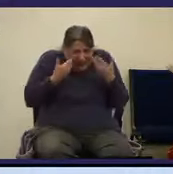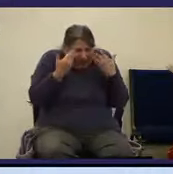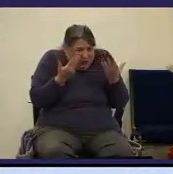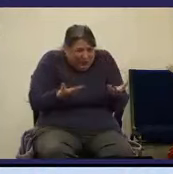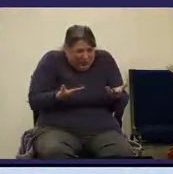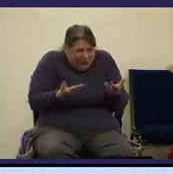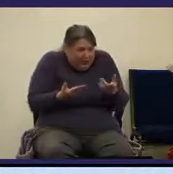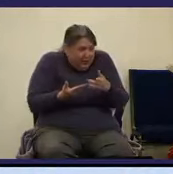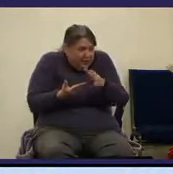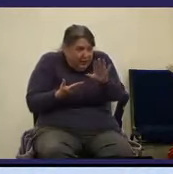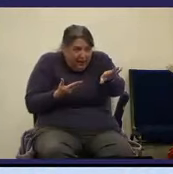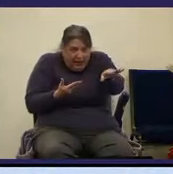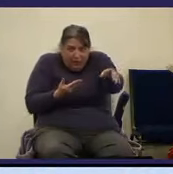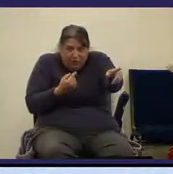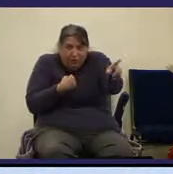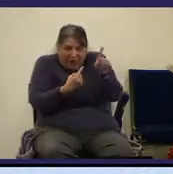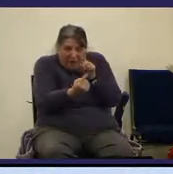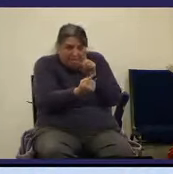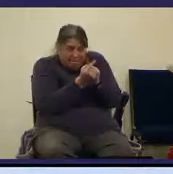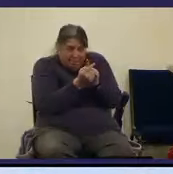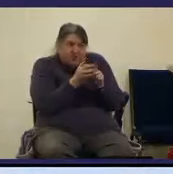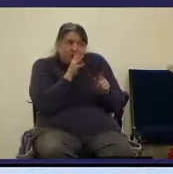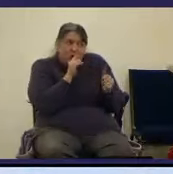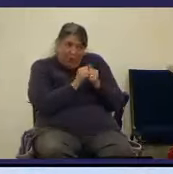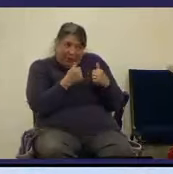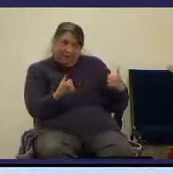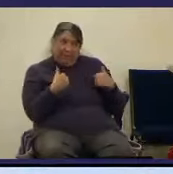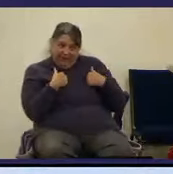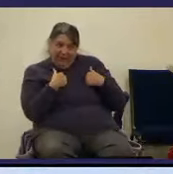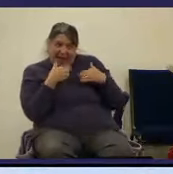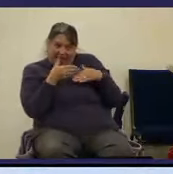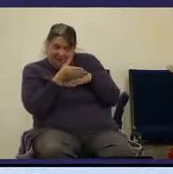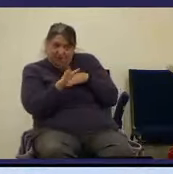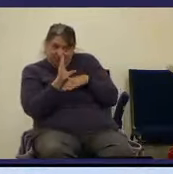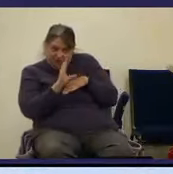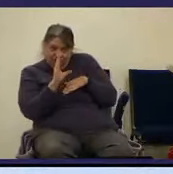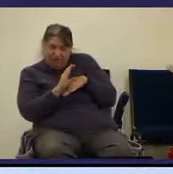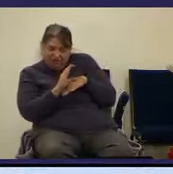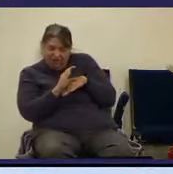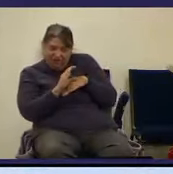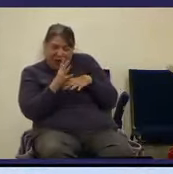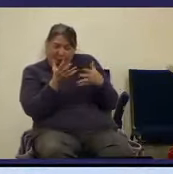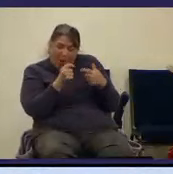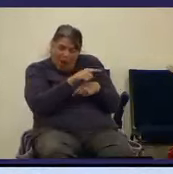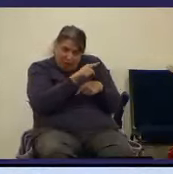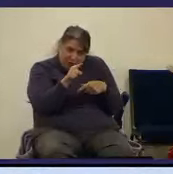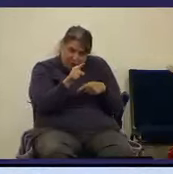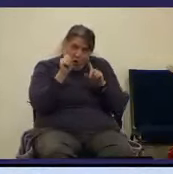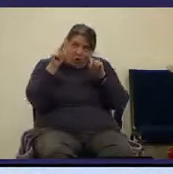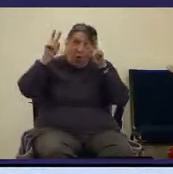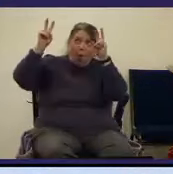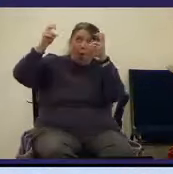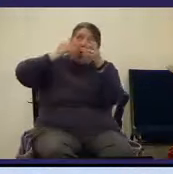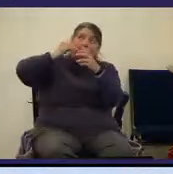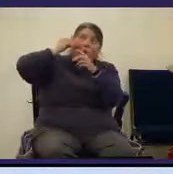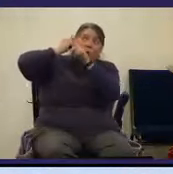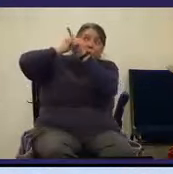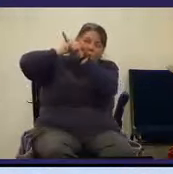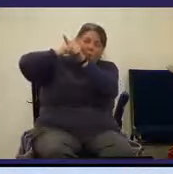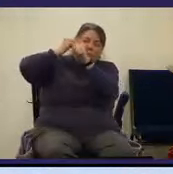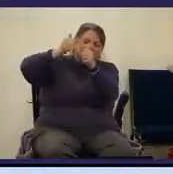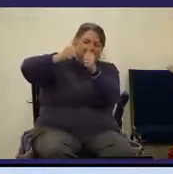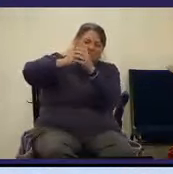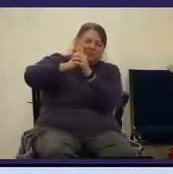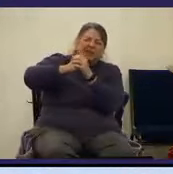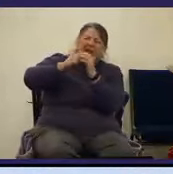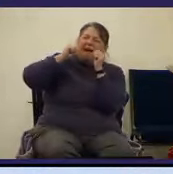is available for you and that it will be your home. Father, thank you again for your grace and love. Thank you for your word and